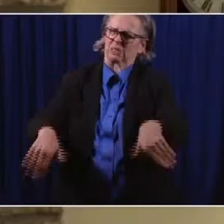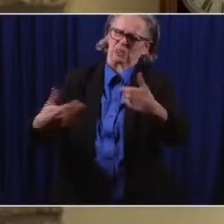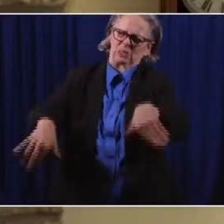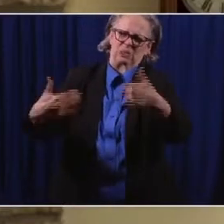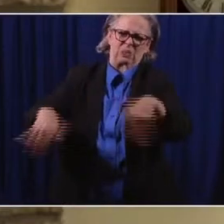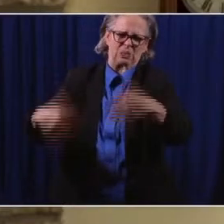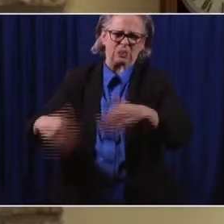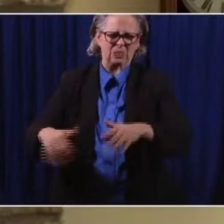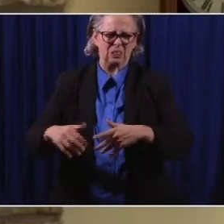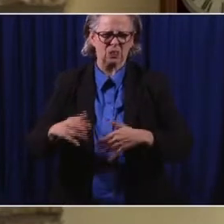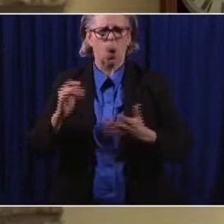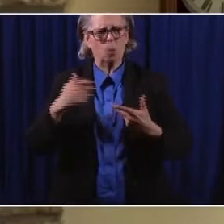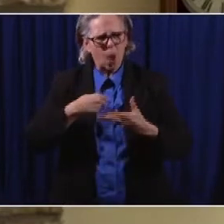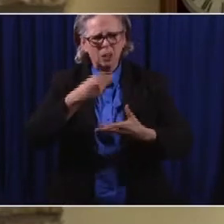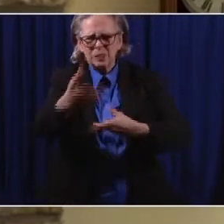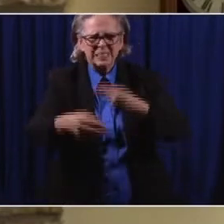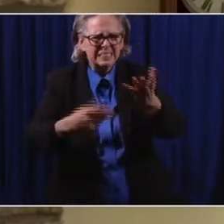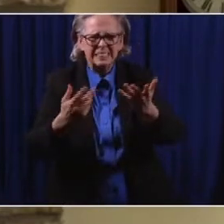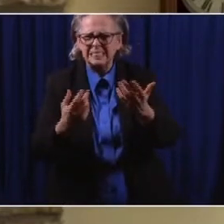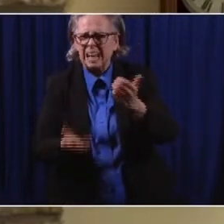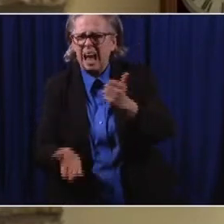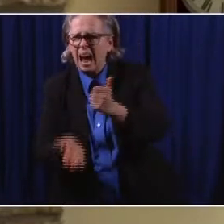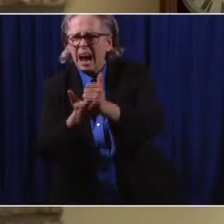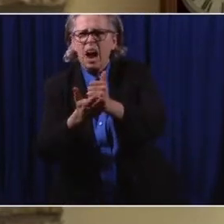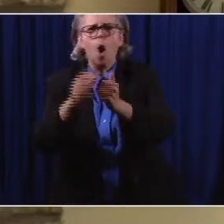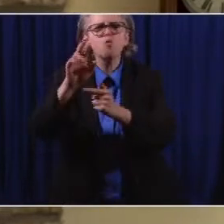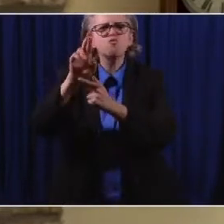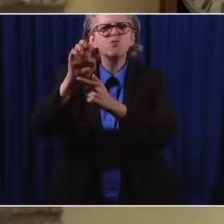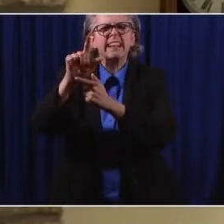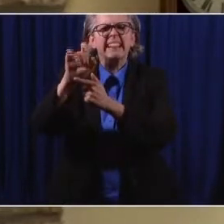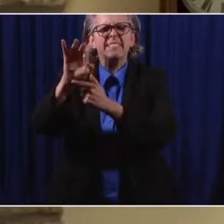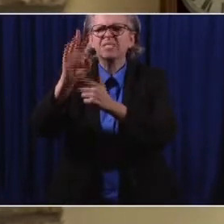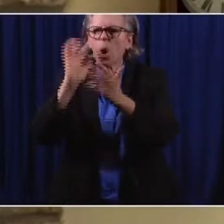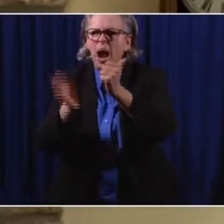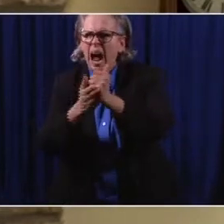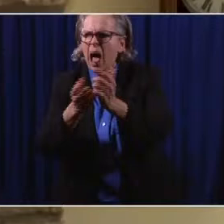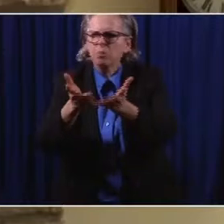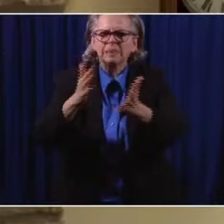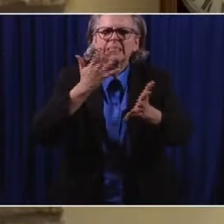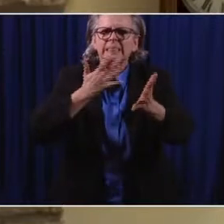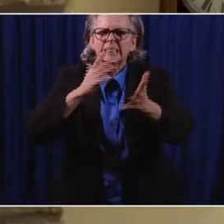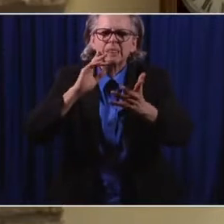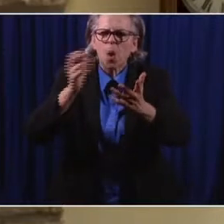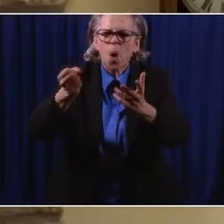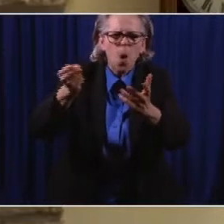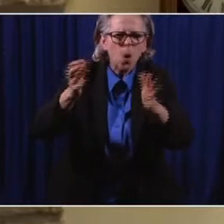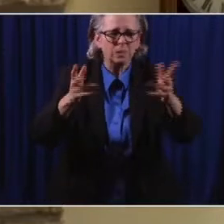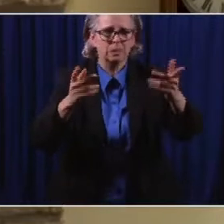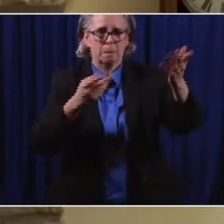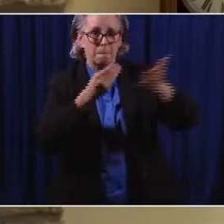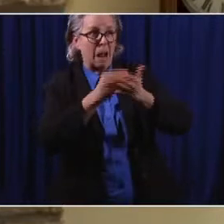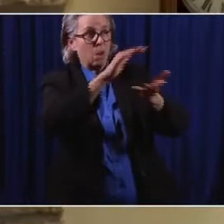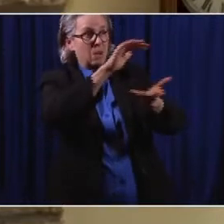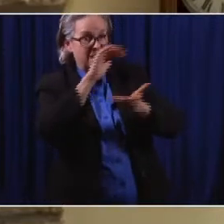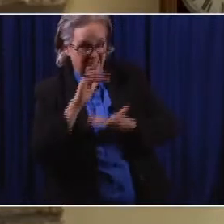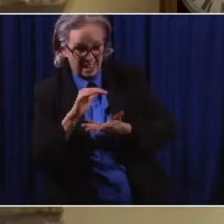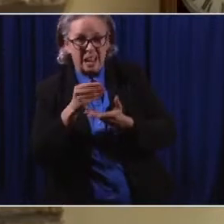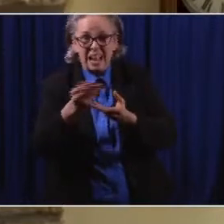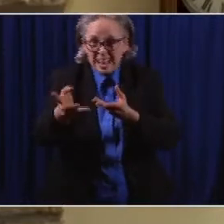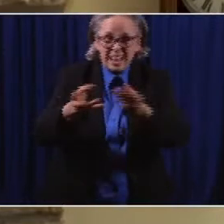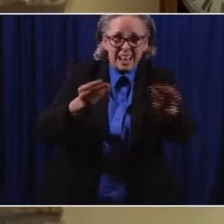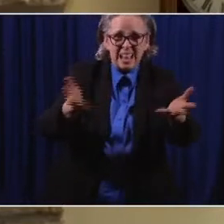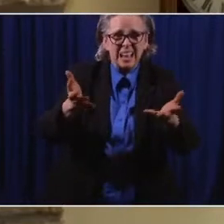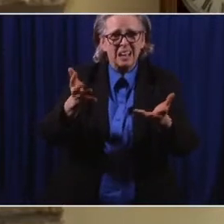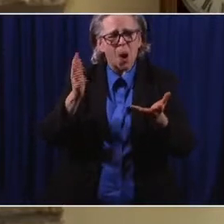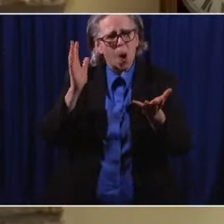relief there. That money will go out also, and it will spread throughout the economy very